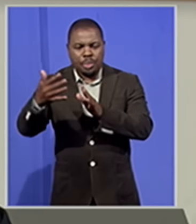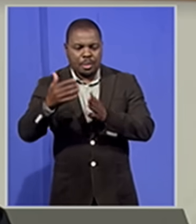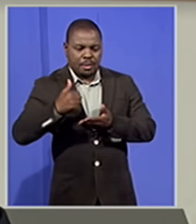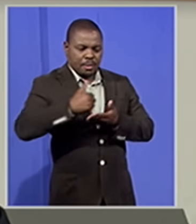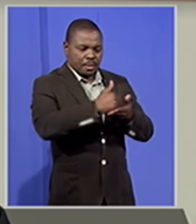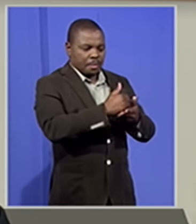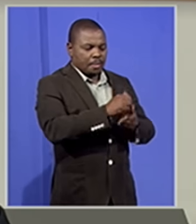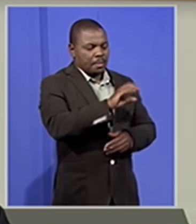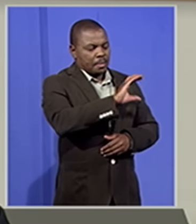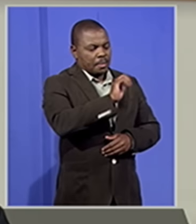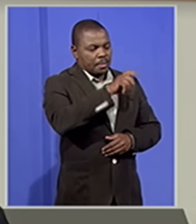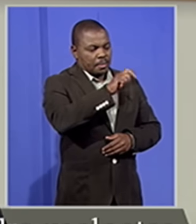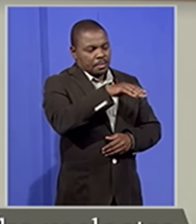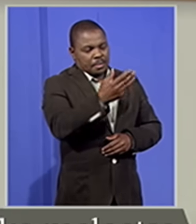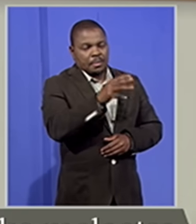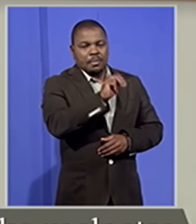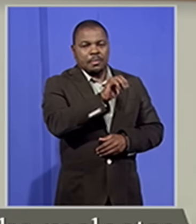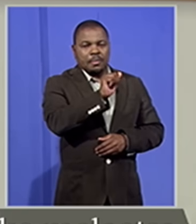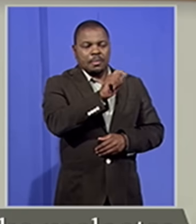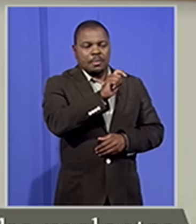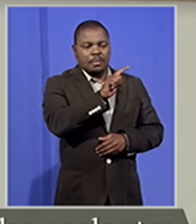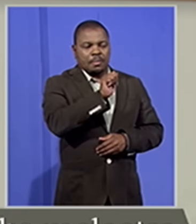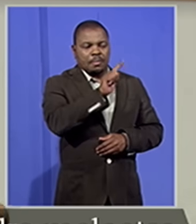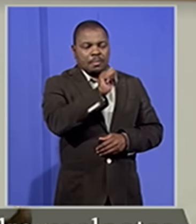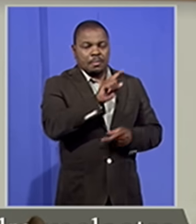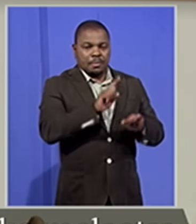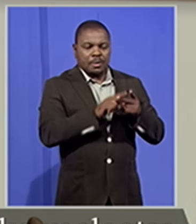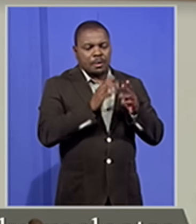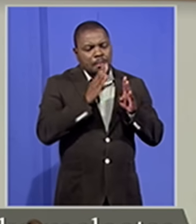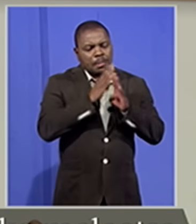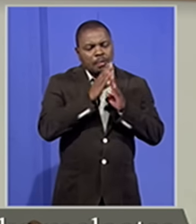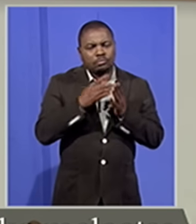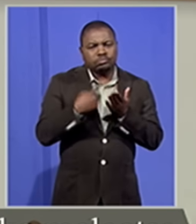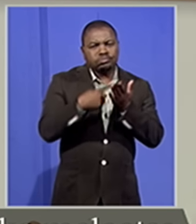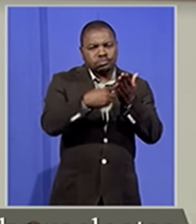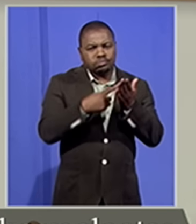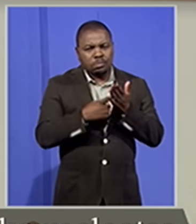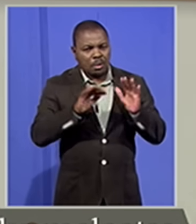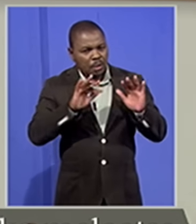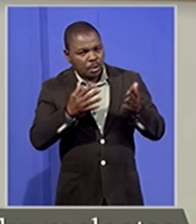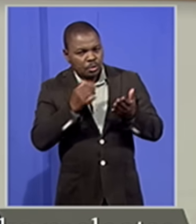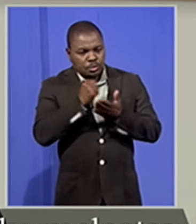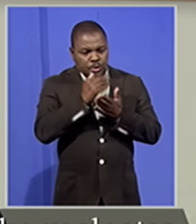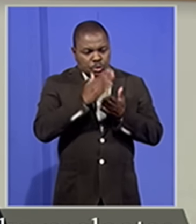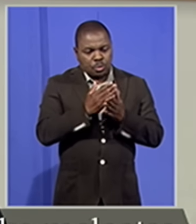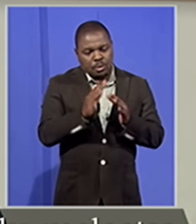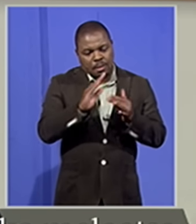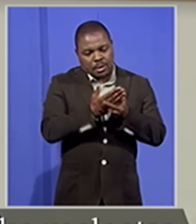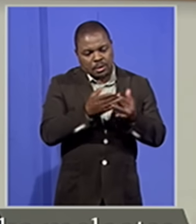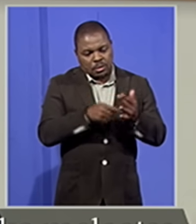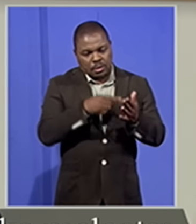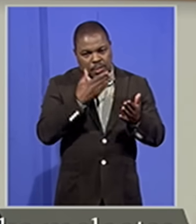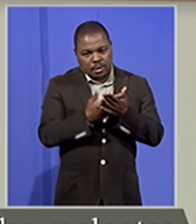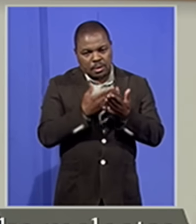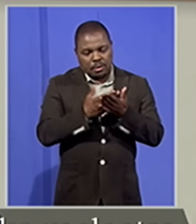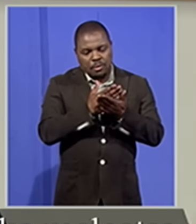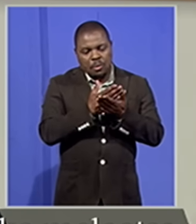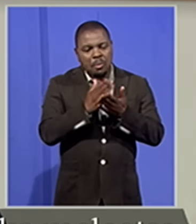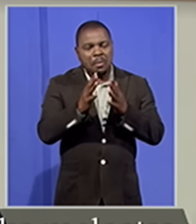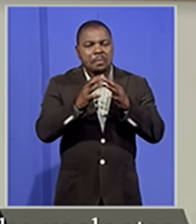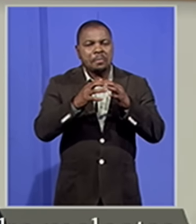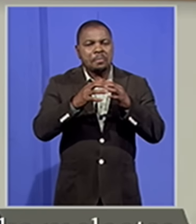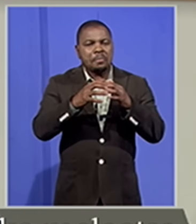Matlala, including the private discussion around how to make this case valid, the case that had to